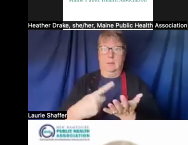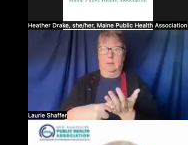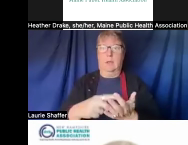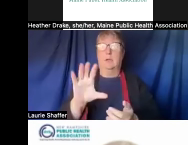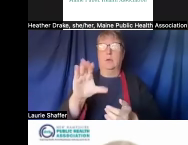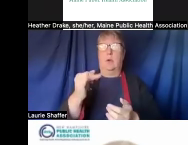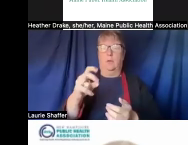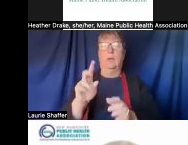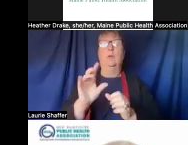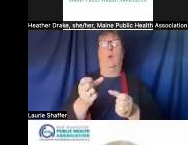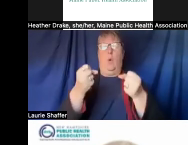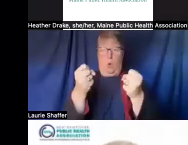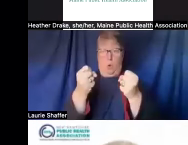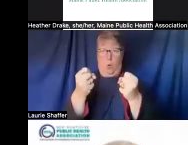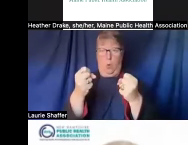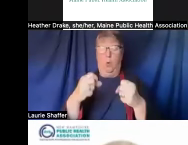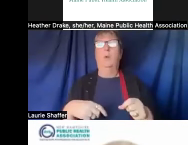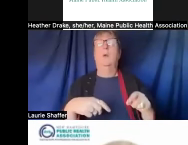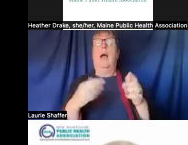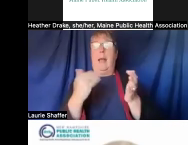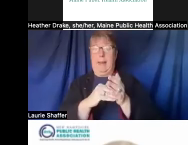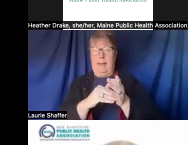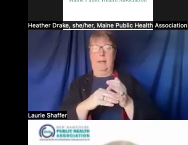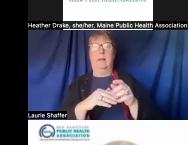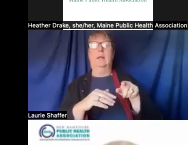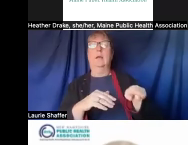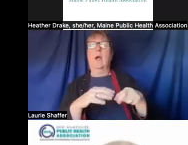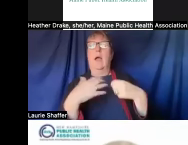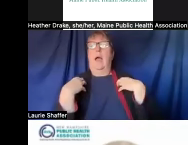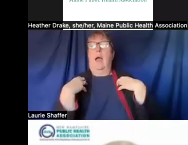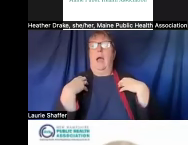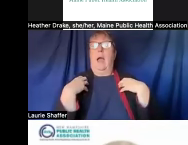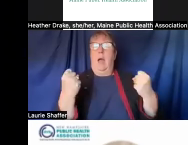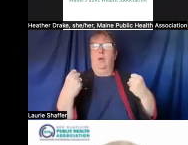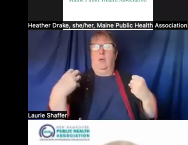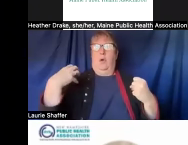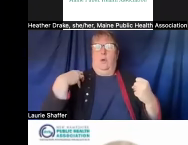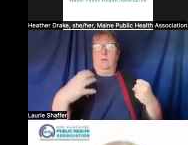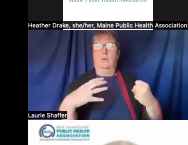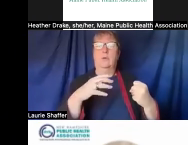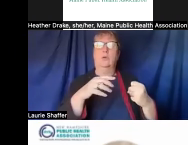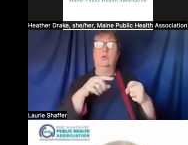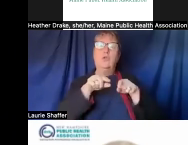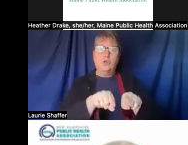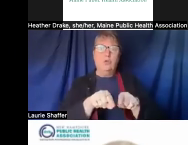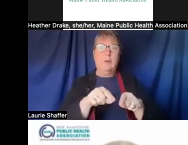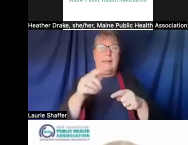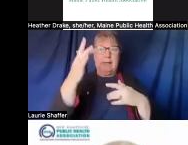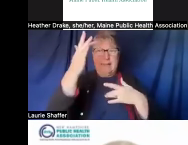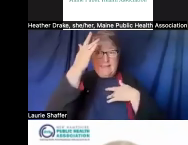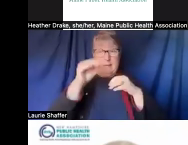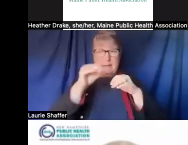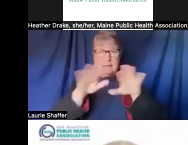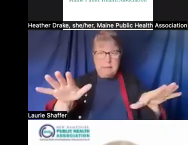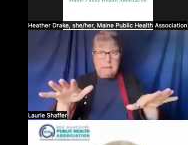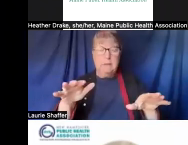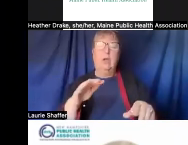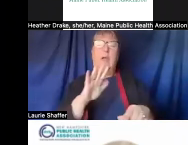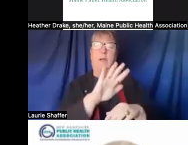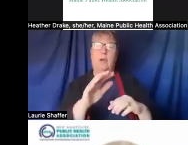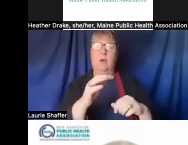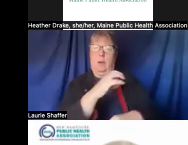about the powers that health officers have under communicable disease situations. So RSA 141C is the statute